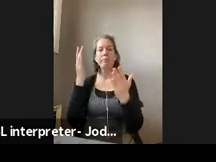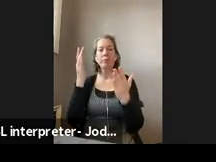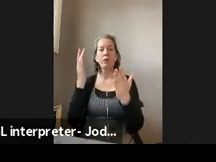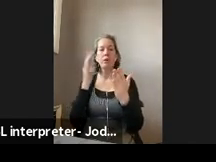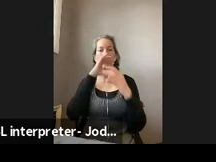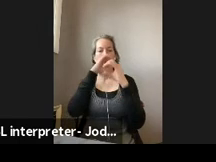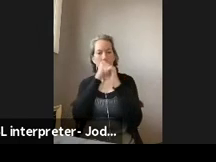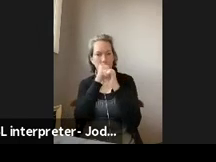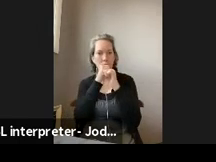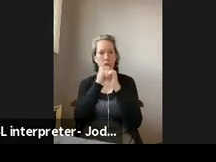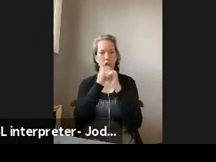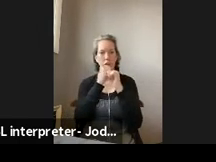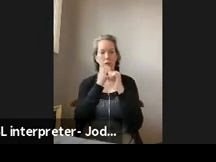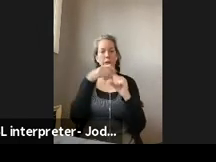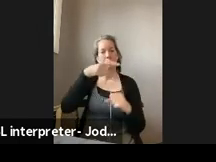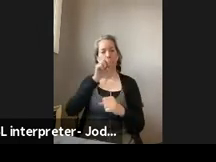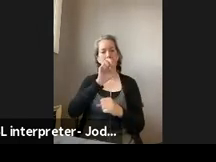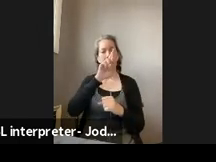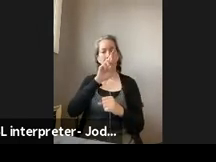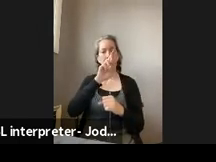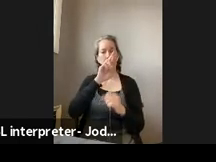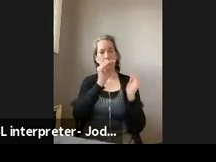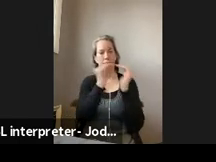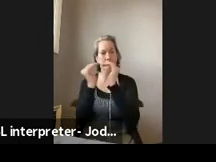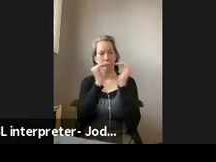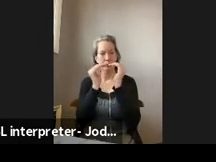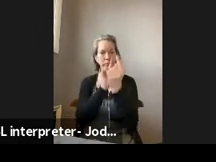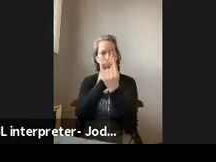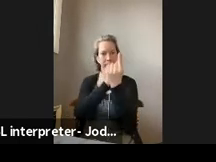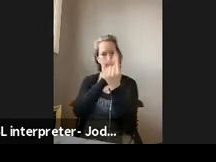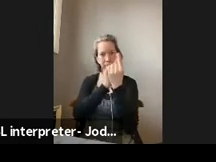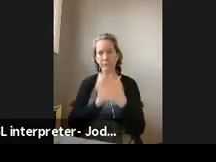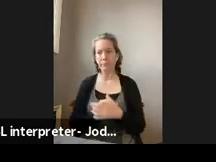So this support line, it's